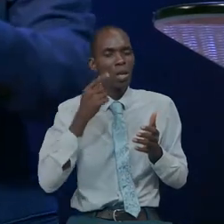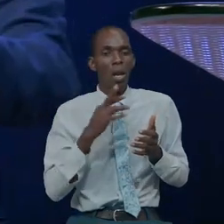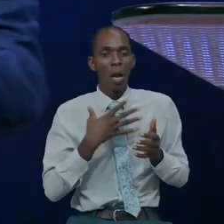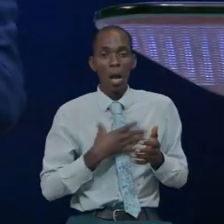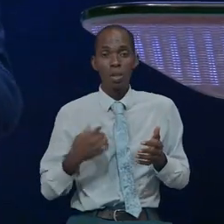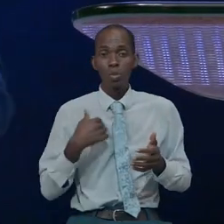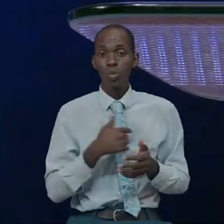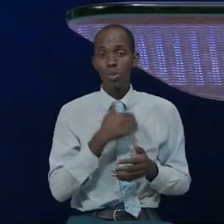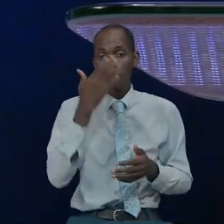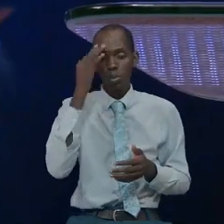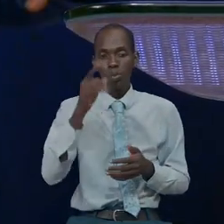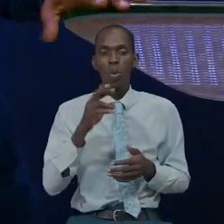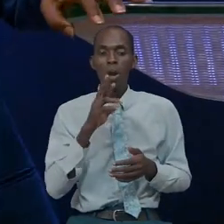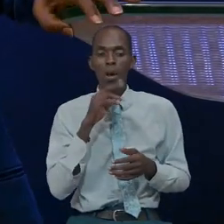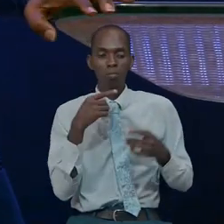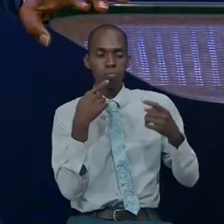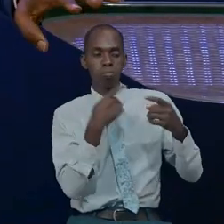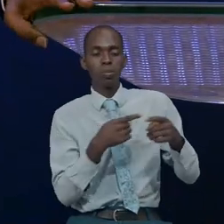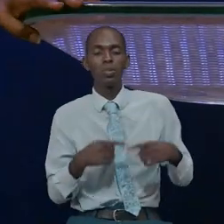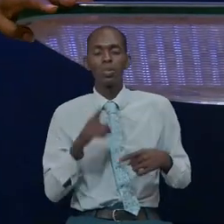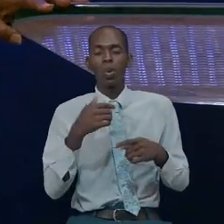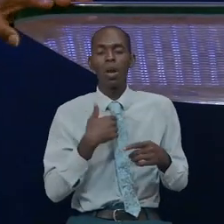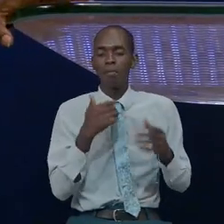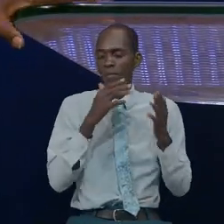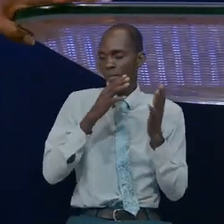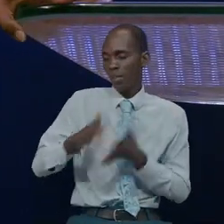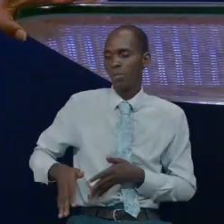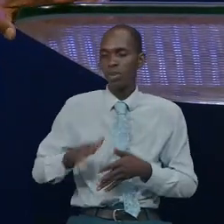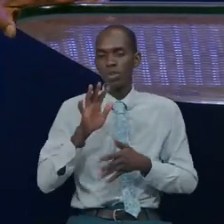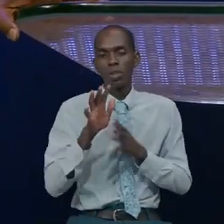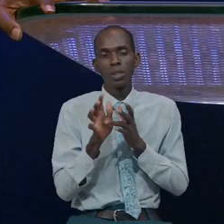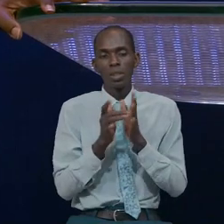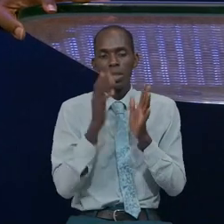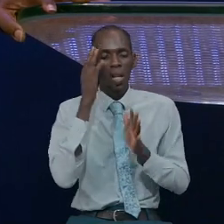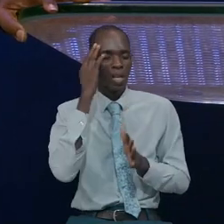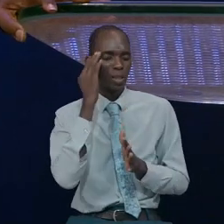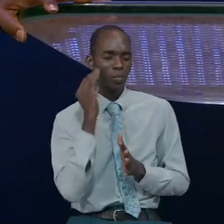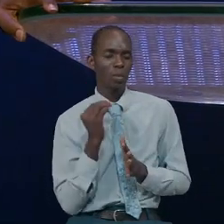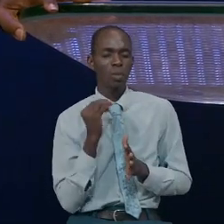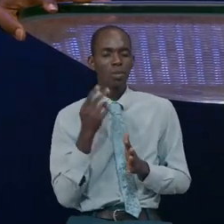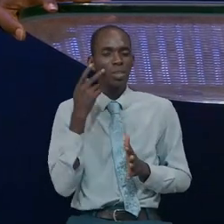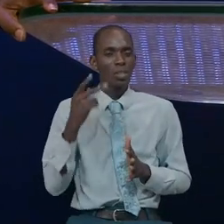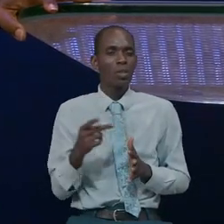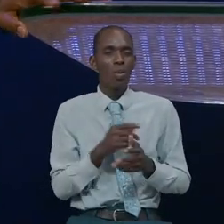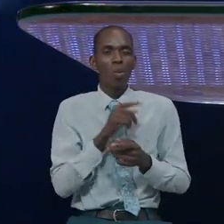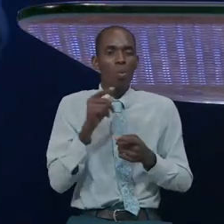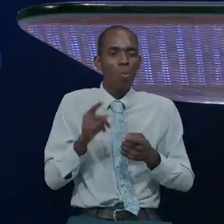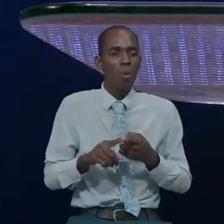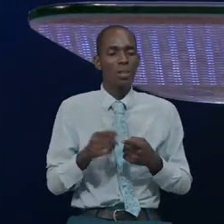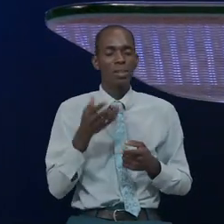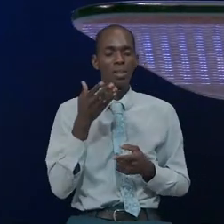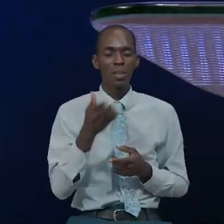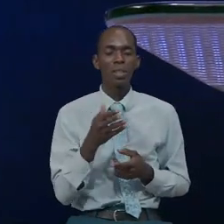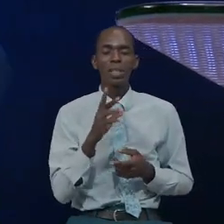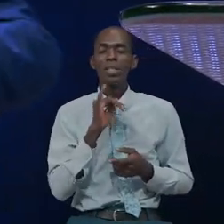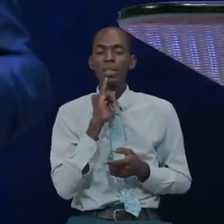have lost our Christian experiences. It says that when we're children of God, there is no protest